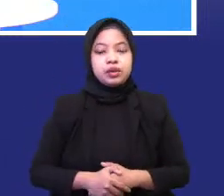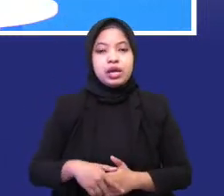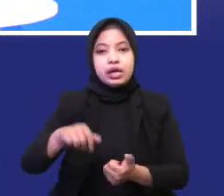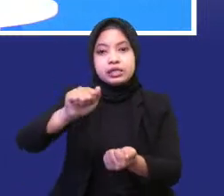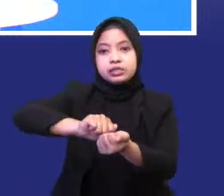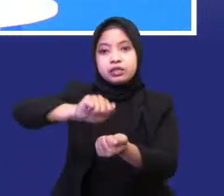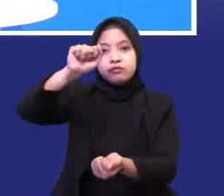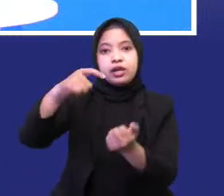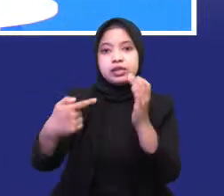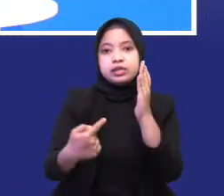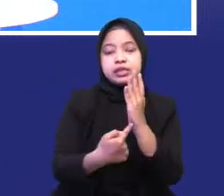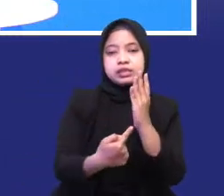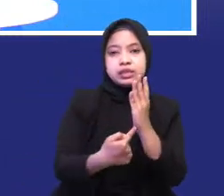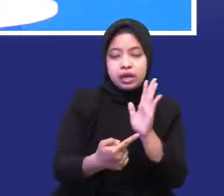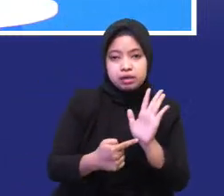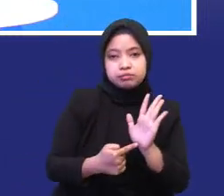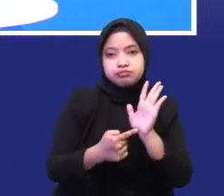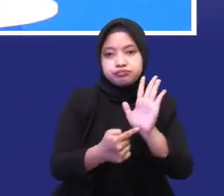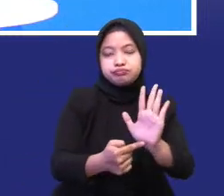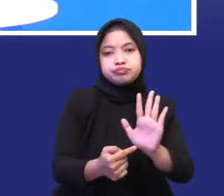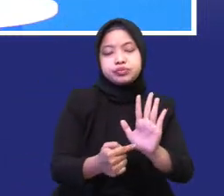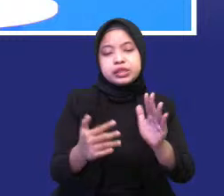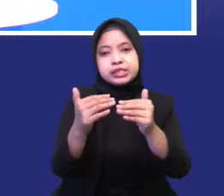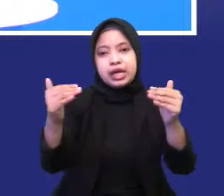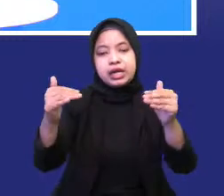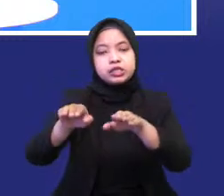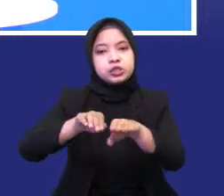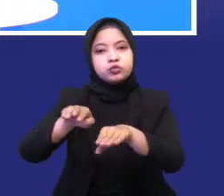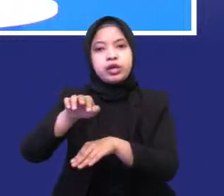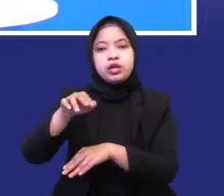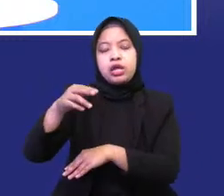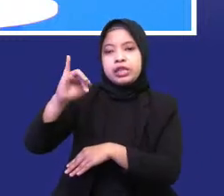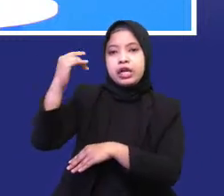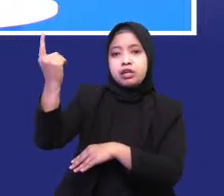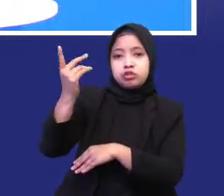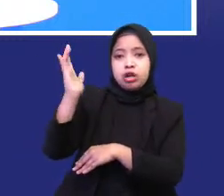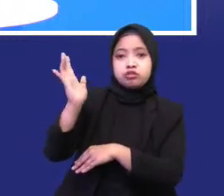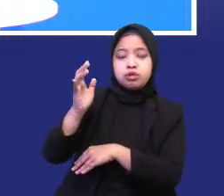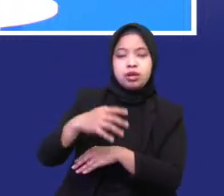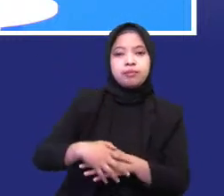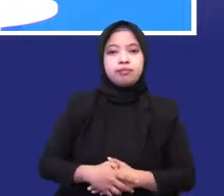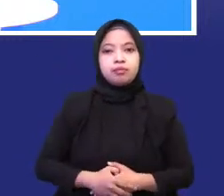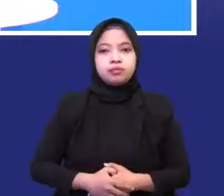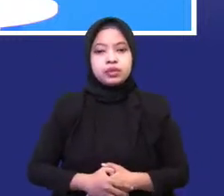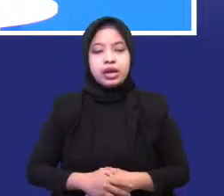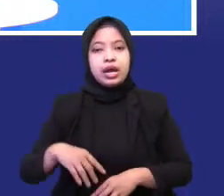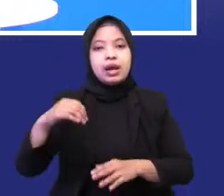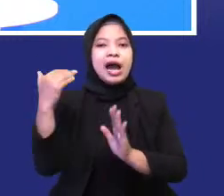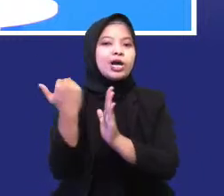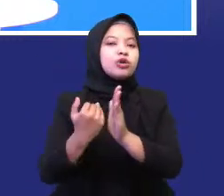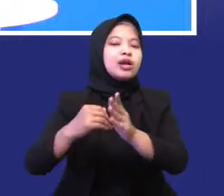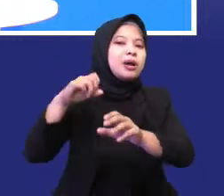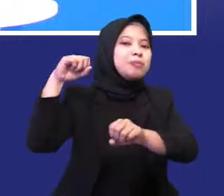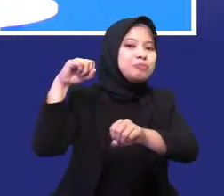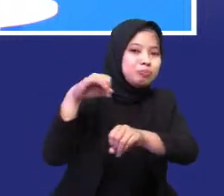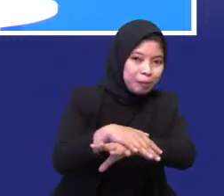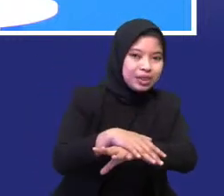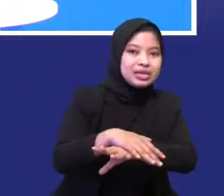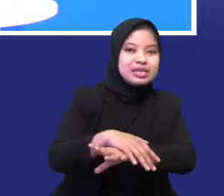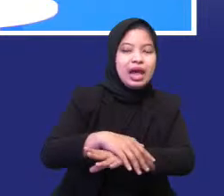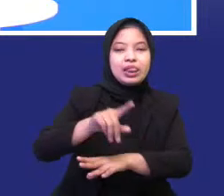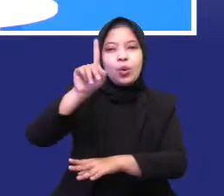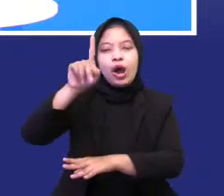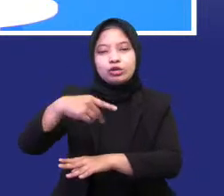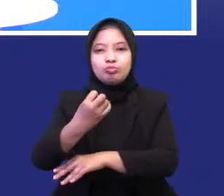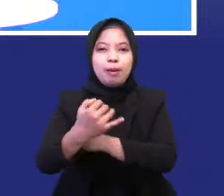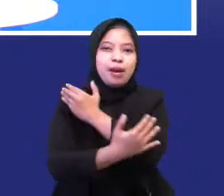codes according to WHO standards, and the policy will be implemented in all G20 member